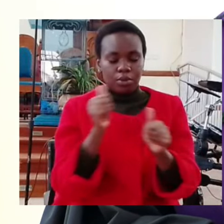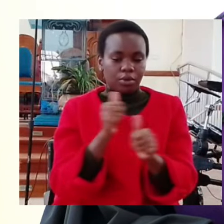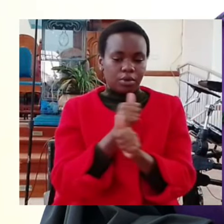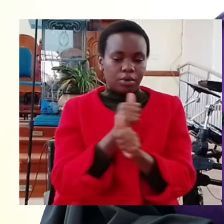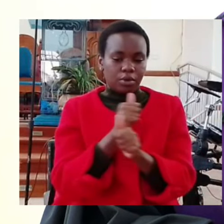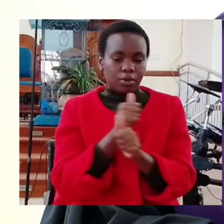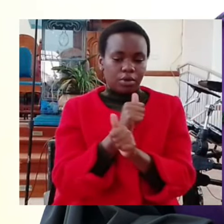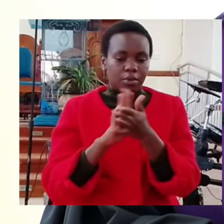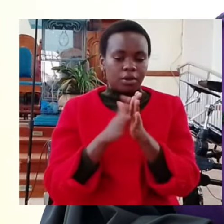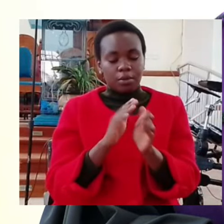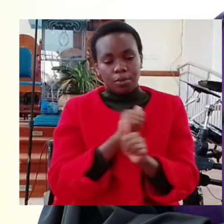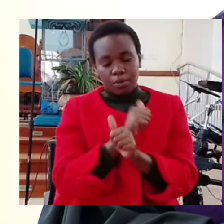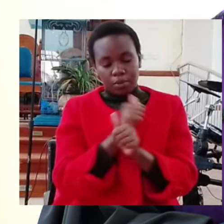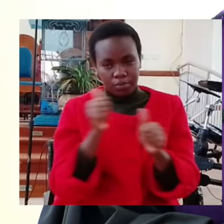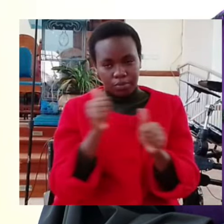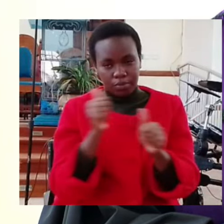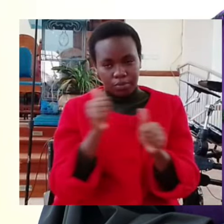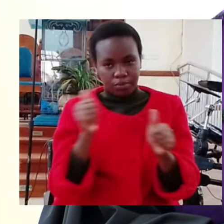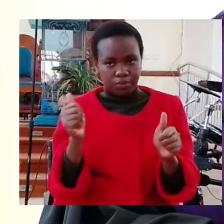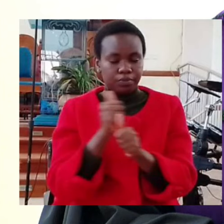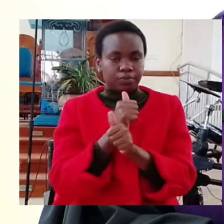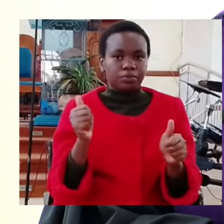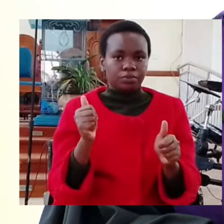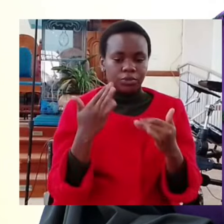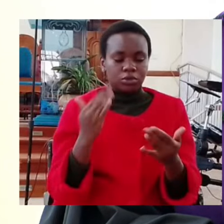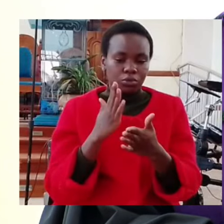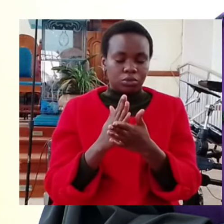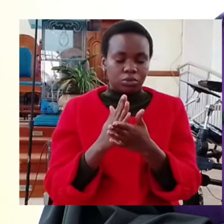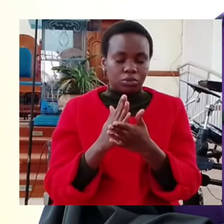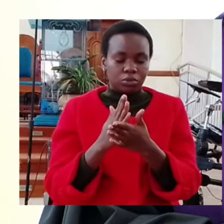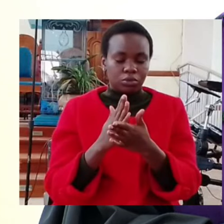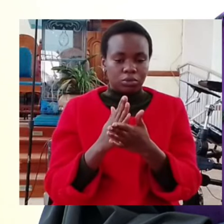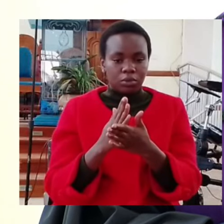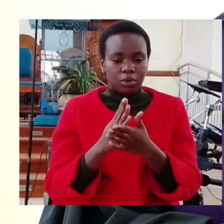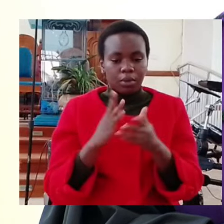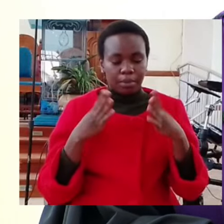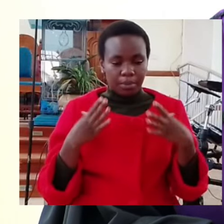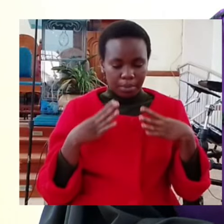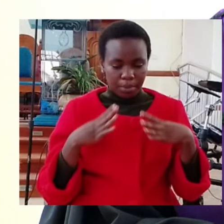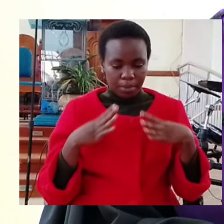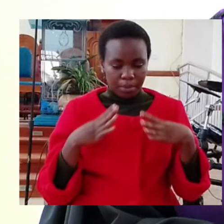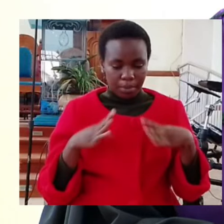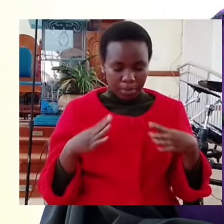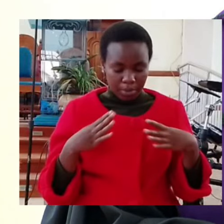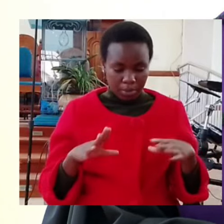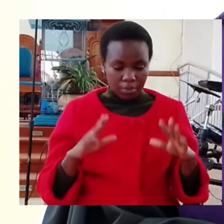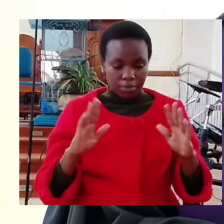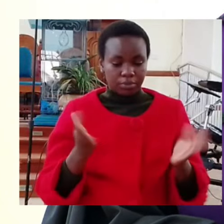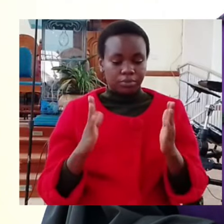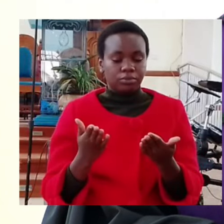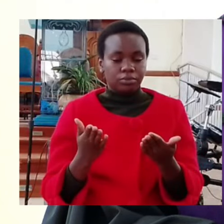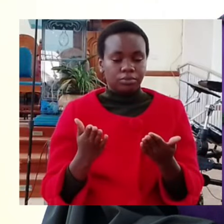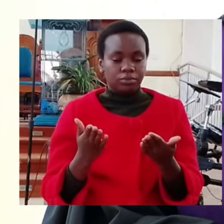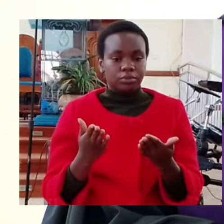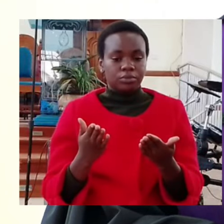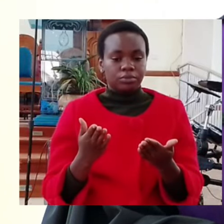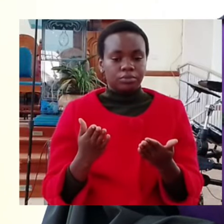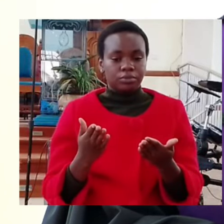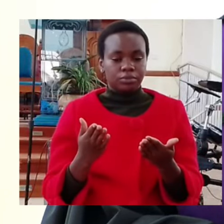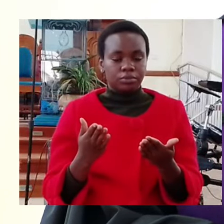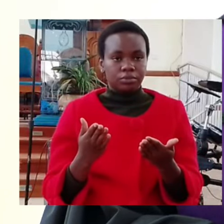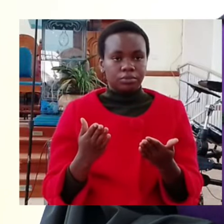Barnabas. No matue adu wako umereria. You can make each one of us to become an